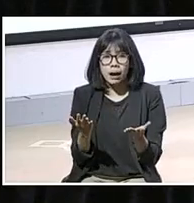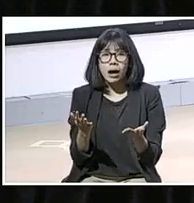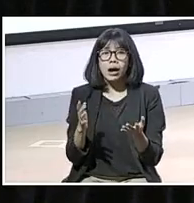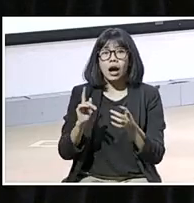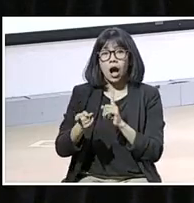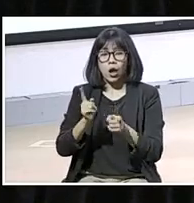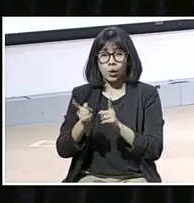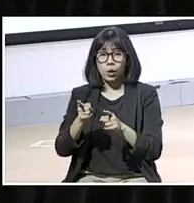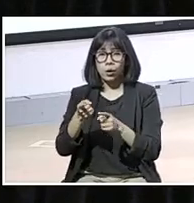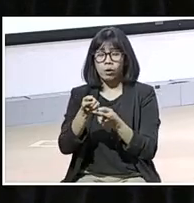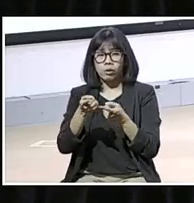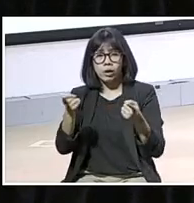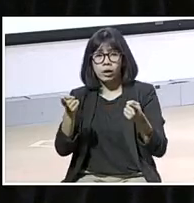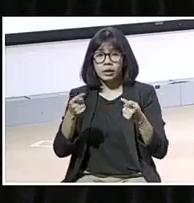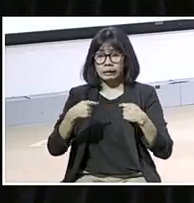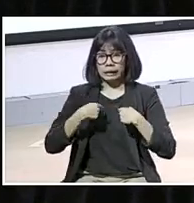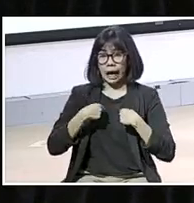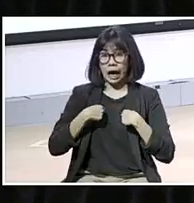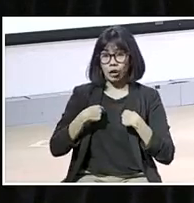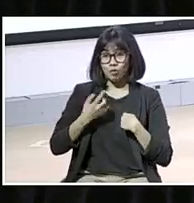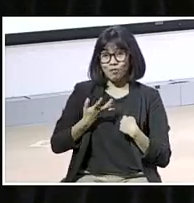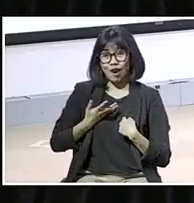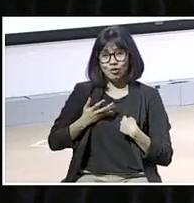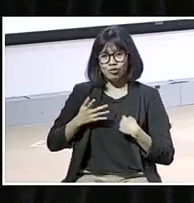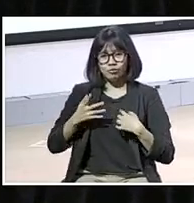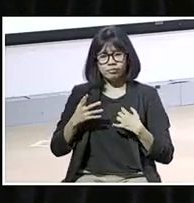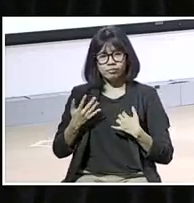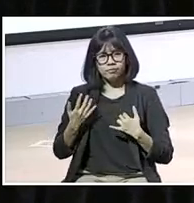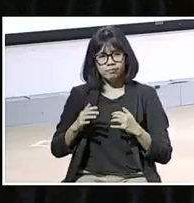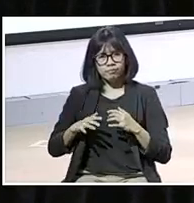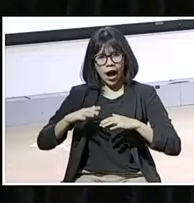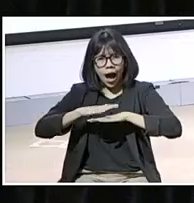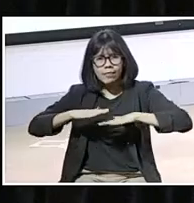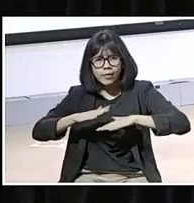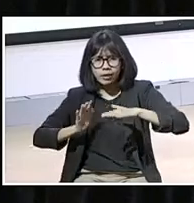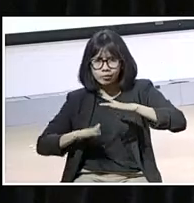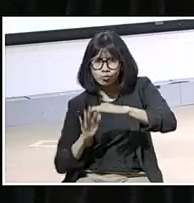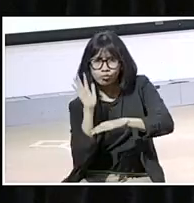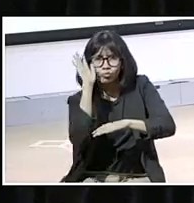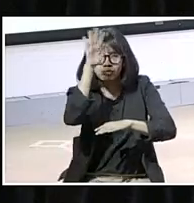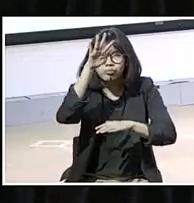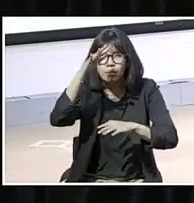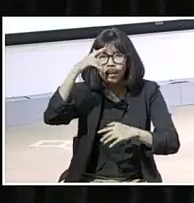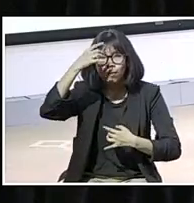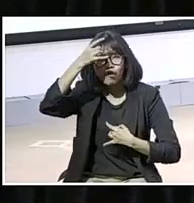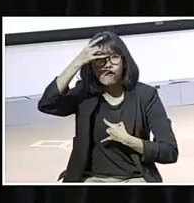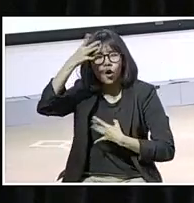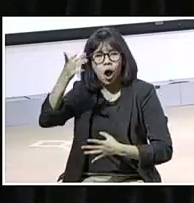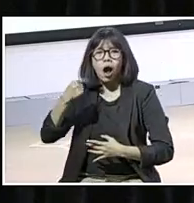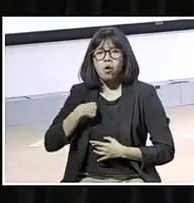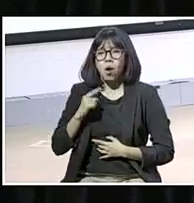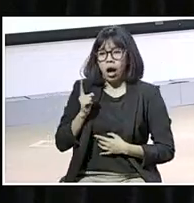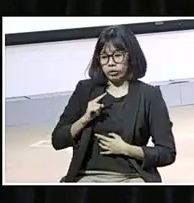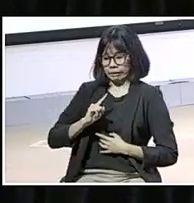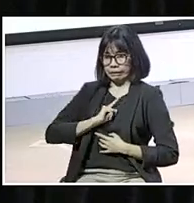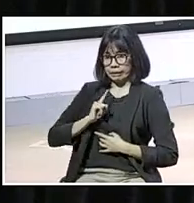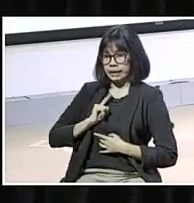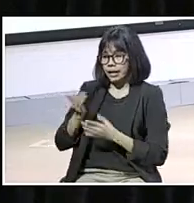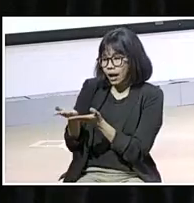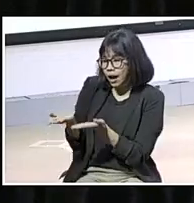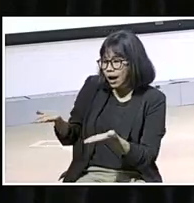when I wanted to be a professional basketball player... Let's start from your experience. I surrounded myself with